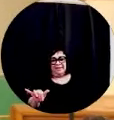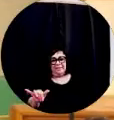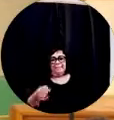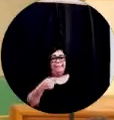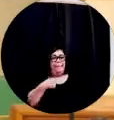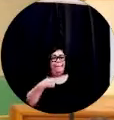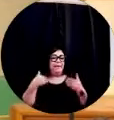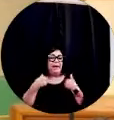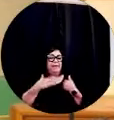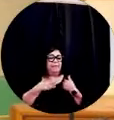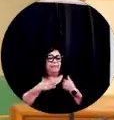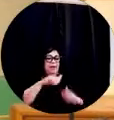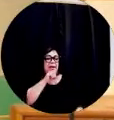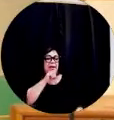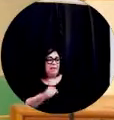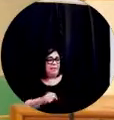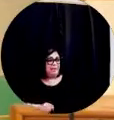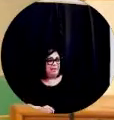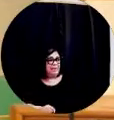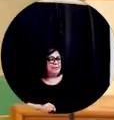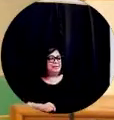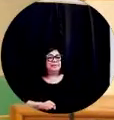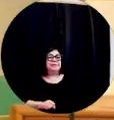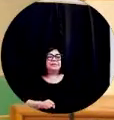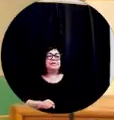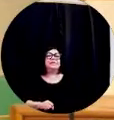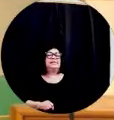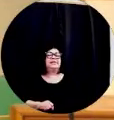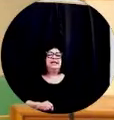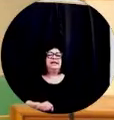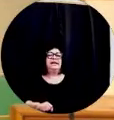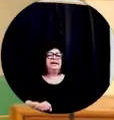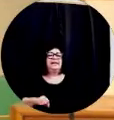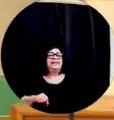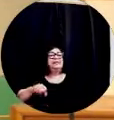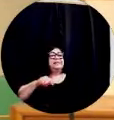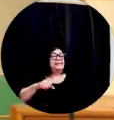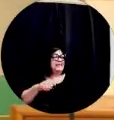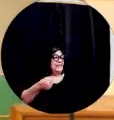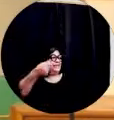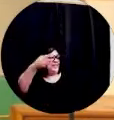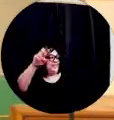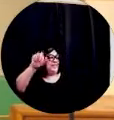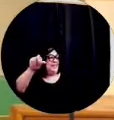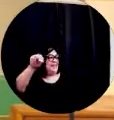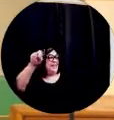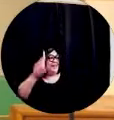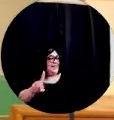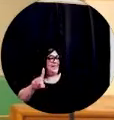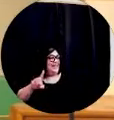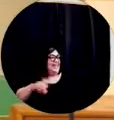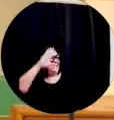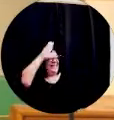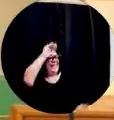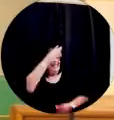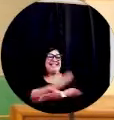oldest grandson by the name of Lavelle Lorenz Glenn Sharp. Please stand. That's my boy.